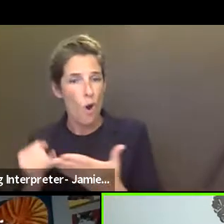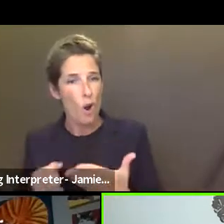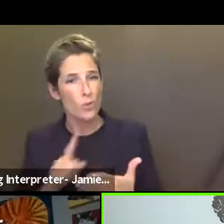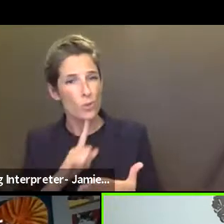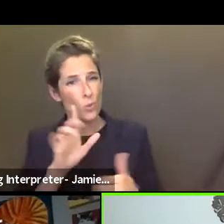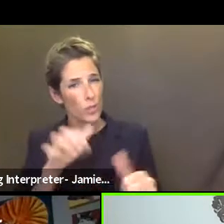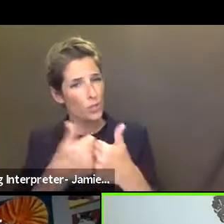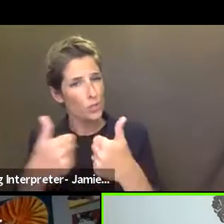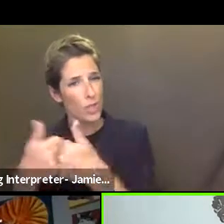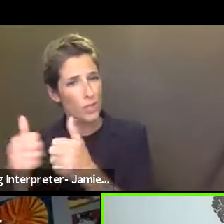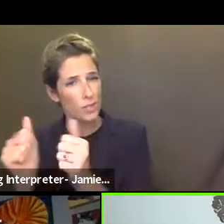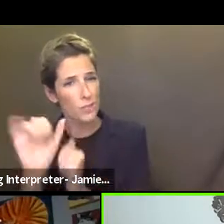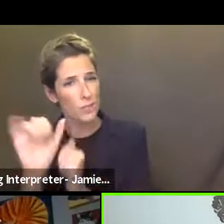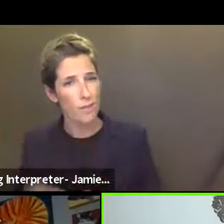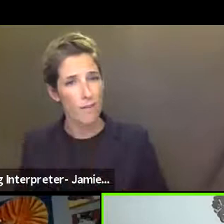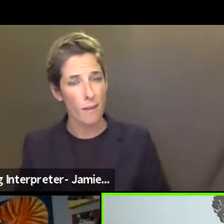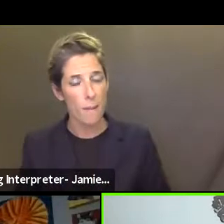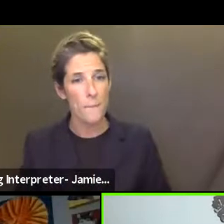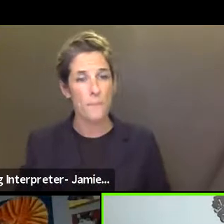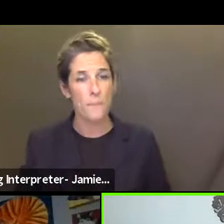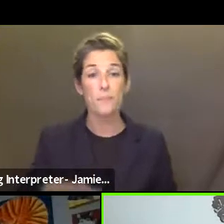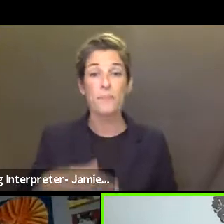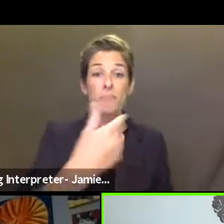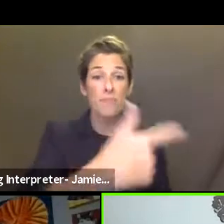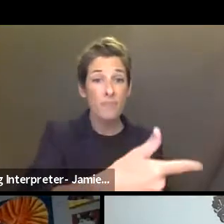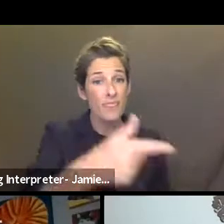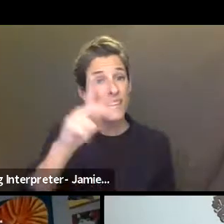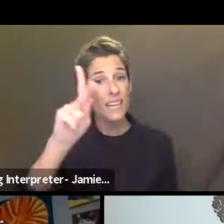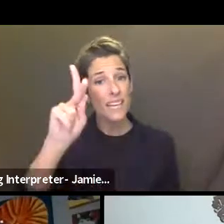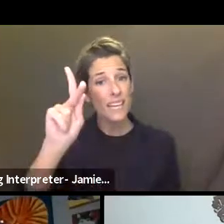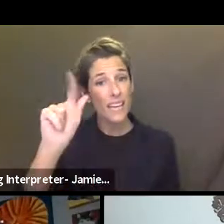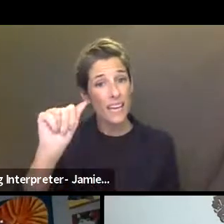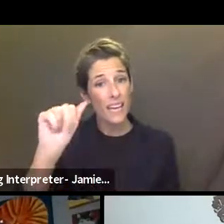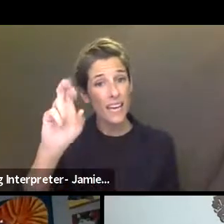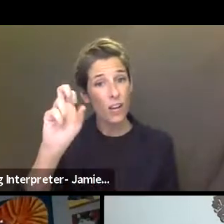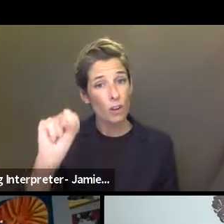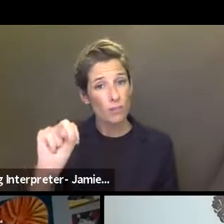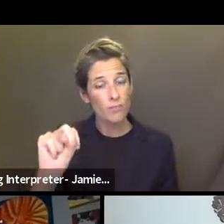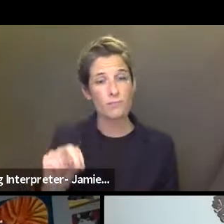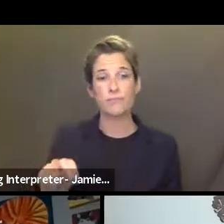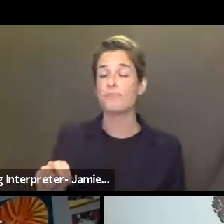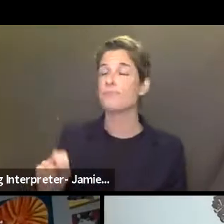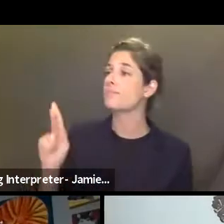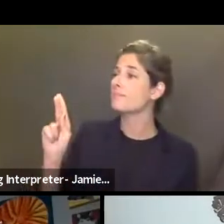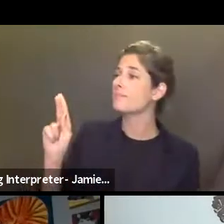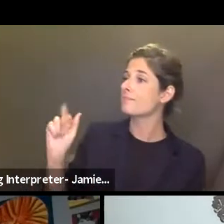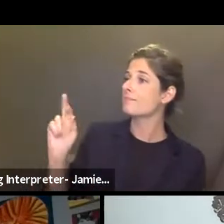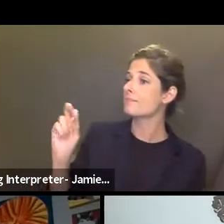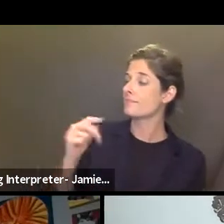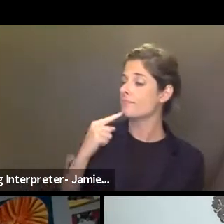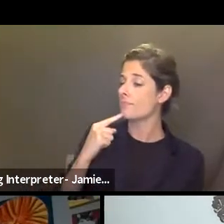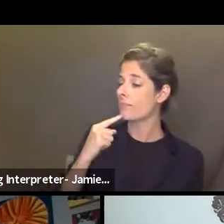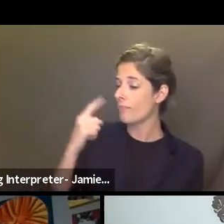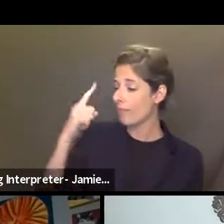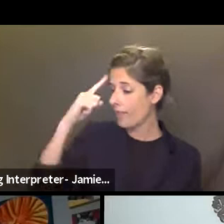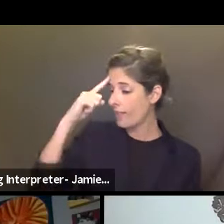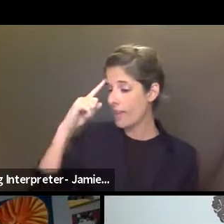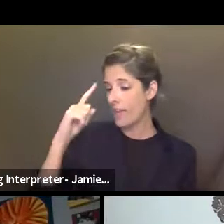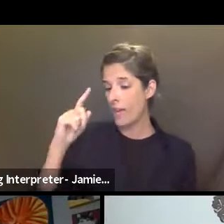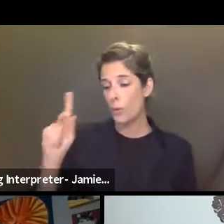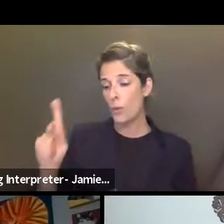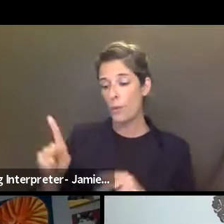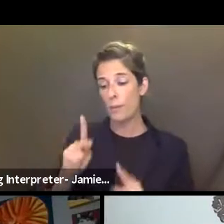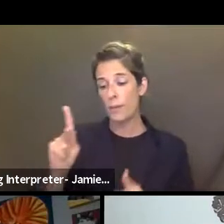Karen, did you care to comment? You know, I think when people talk about being strong, it's often in the context